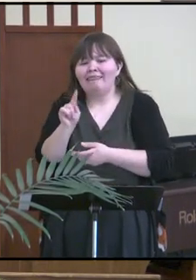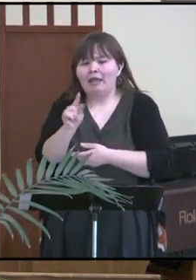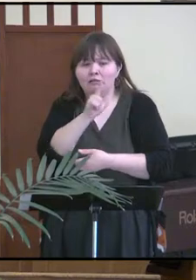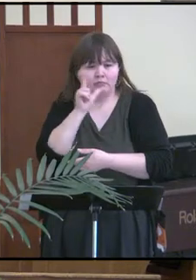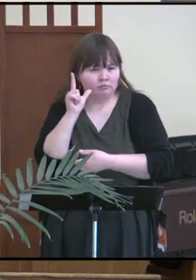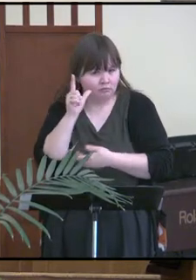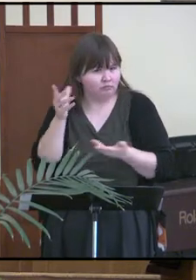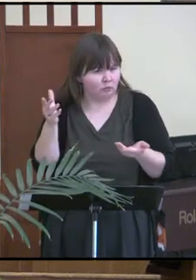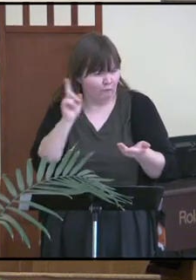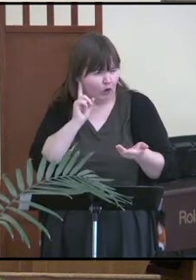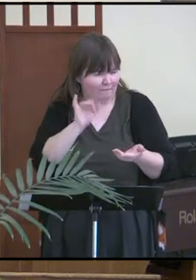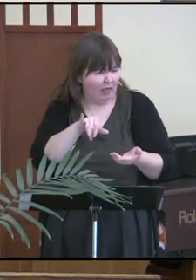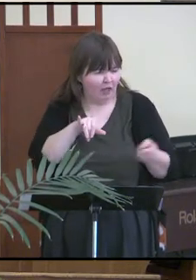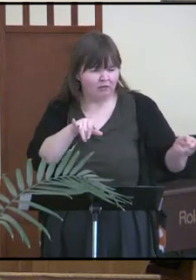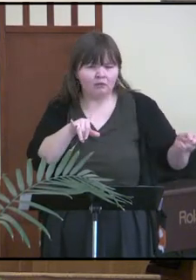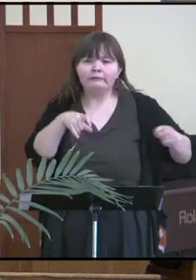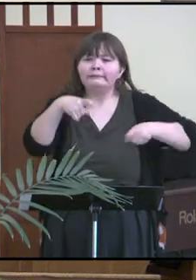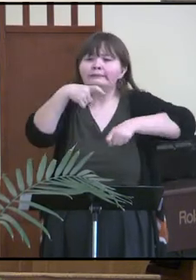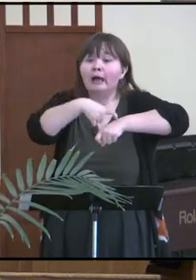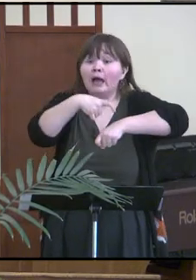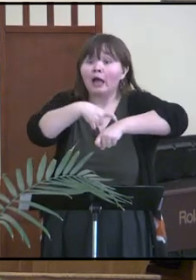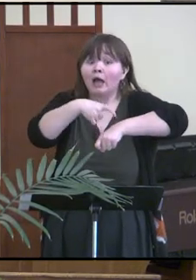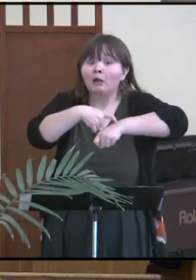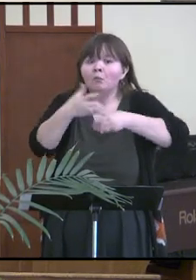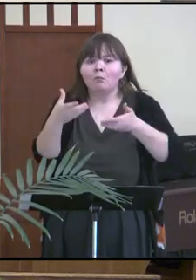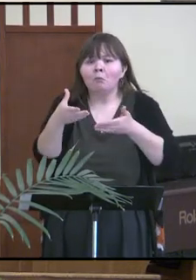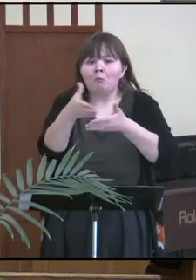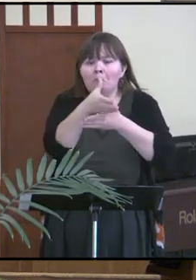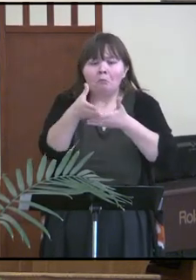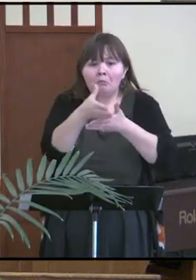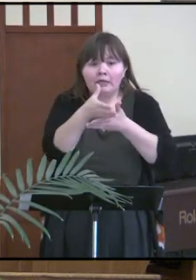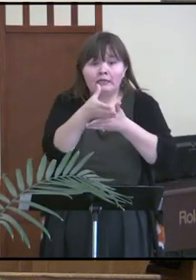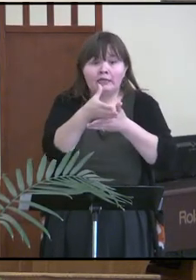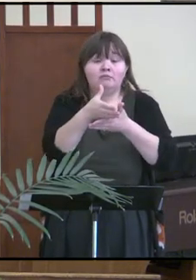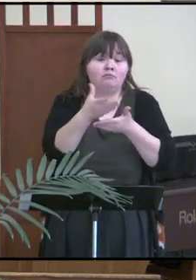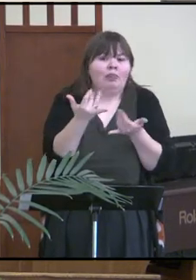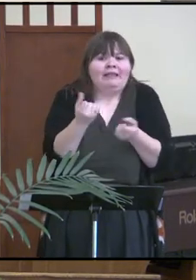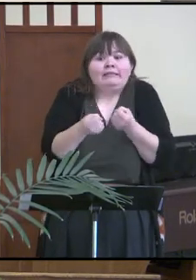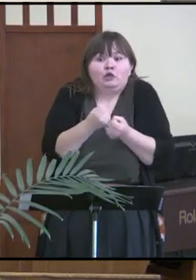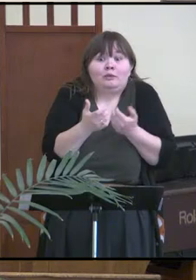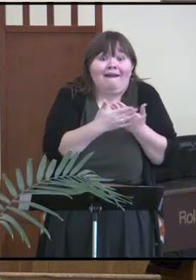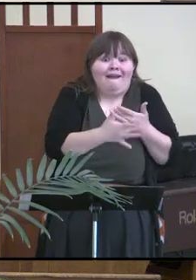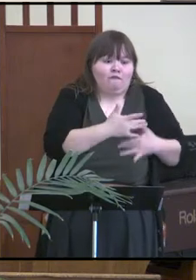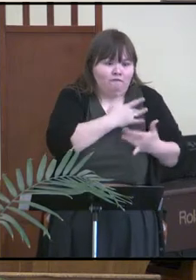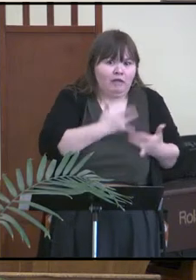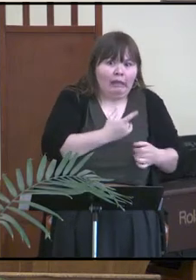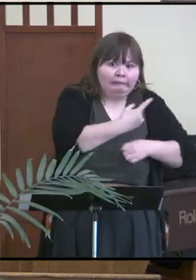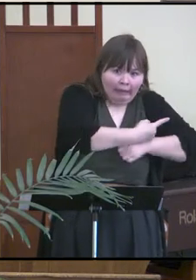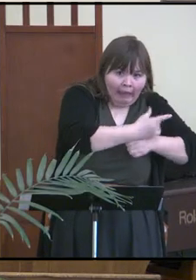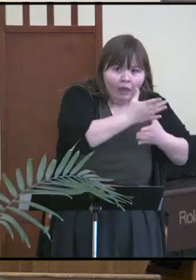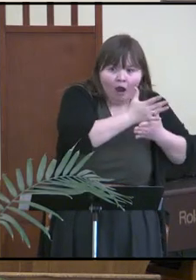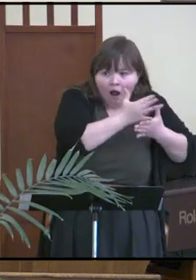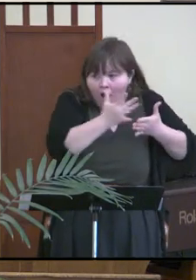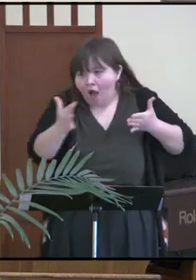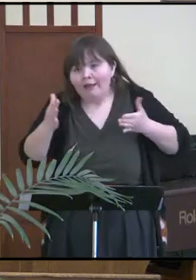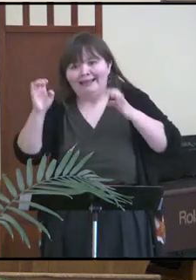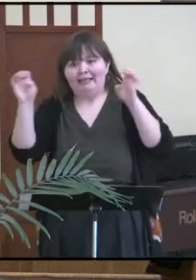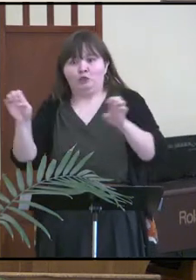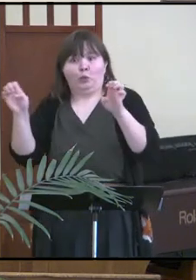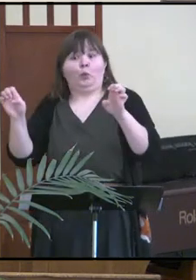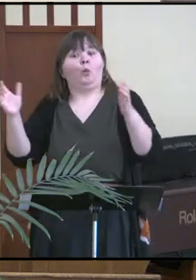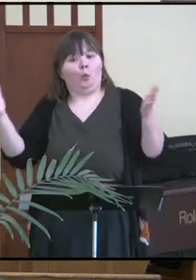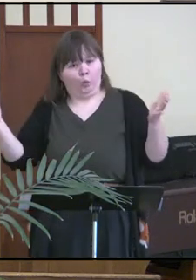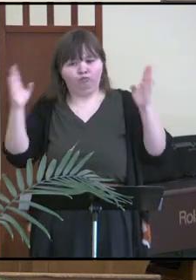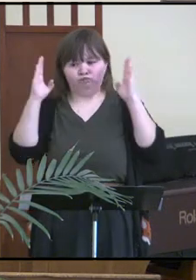Lent? Lent is this time. It's kind of between, well, this year was actually after Valentine's Day, and it went all the way to Easter.